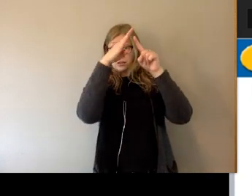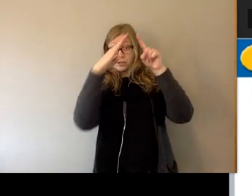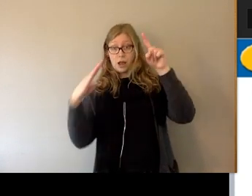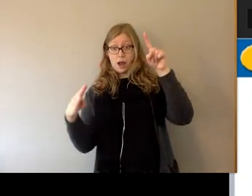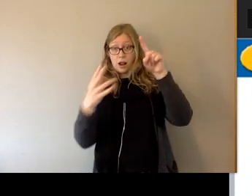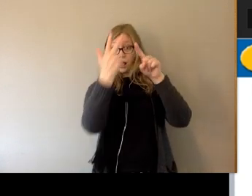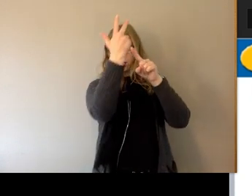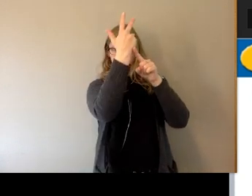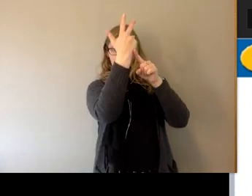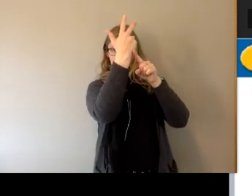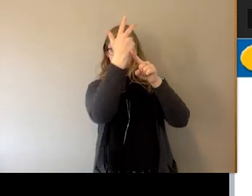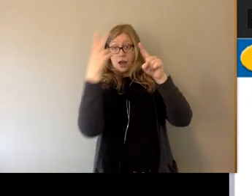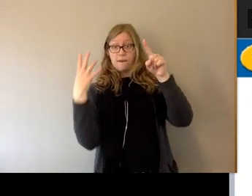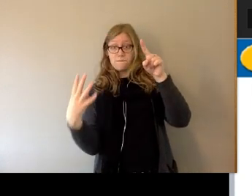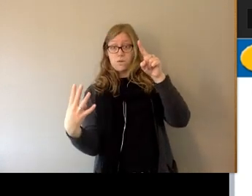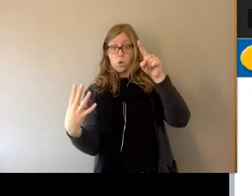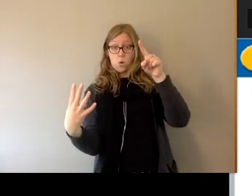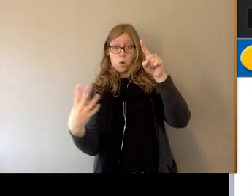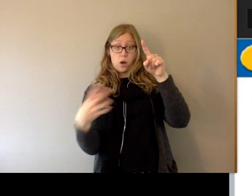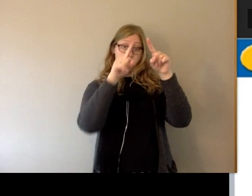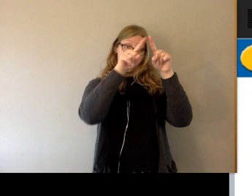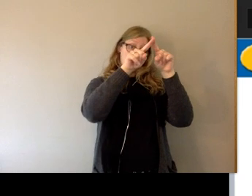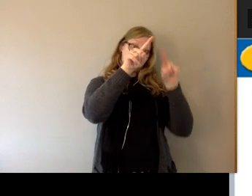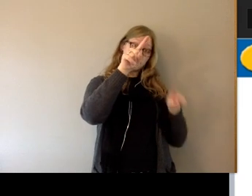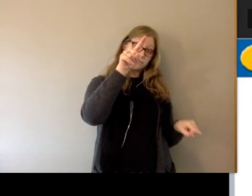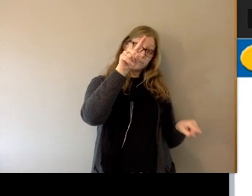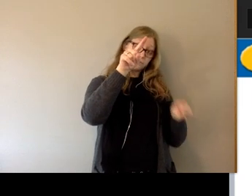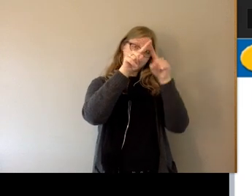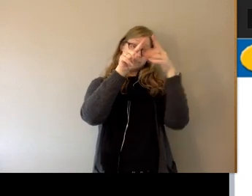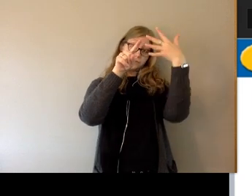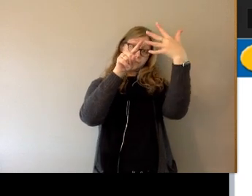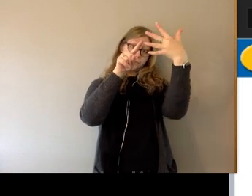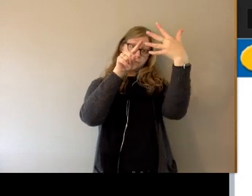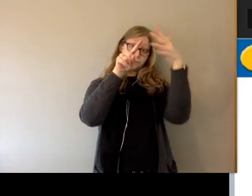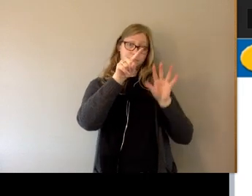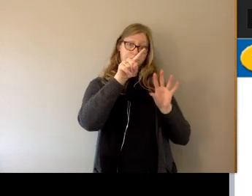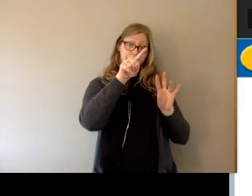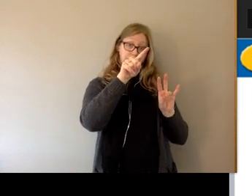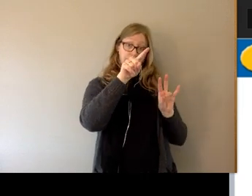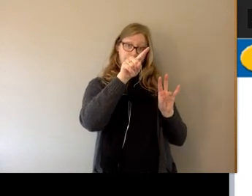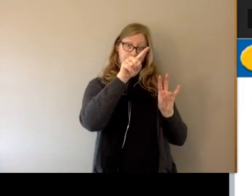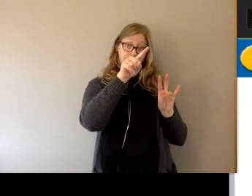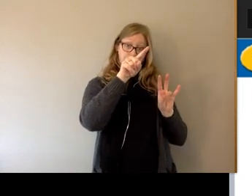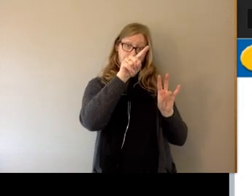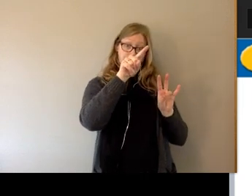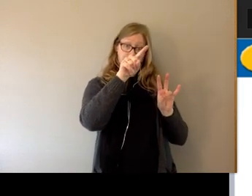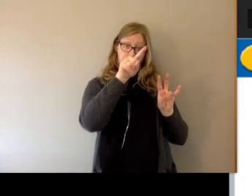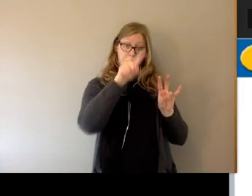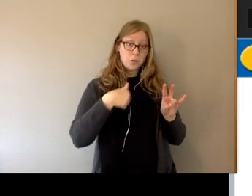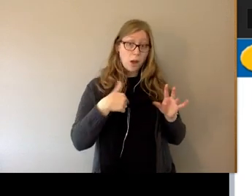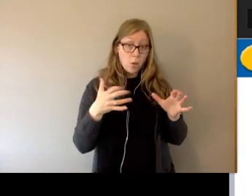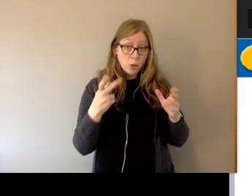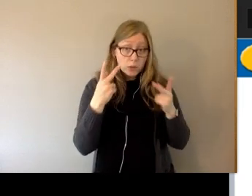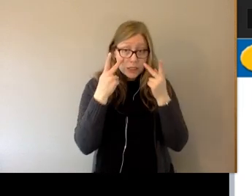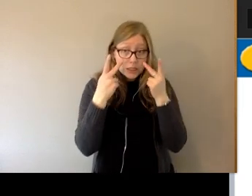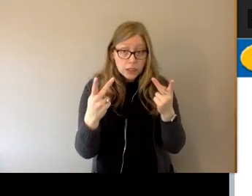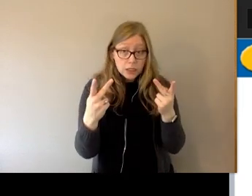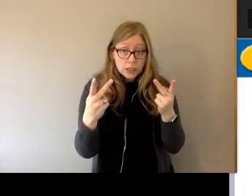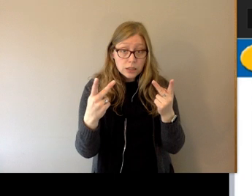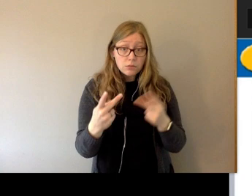and the length from Y to P is 5, and the length from P to Z is 7. So I want to see, is that line